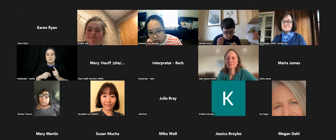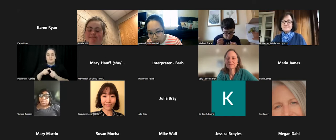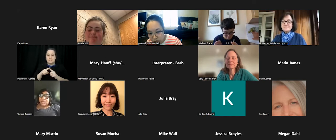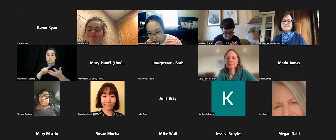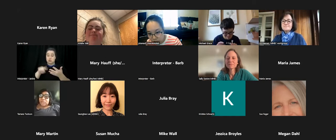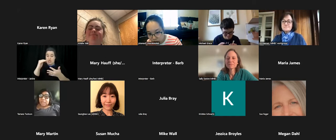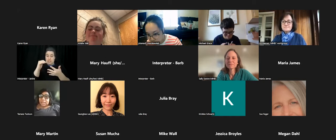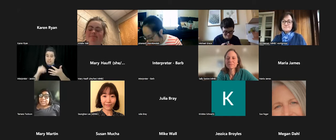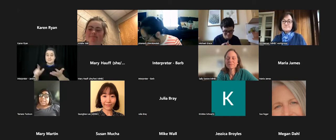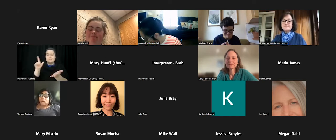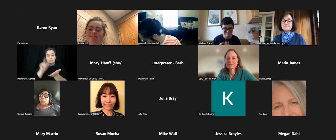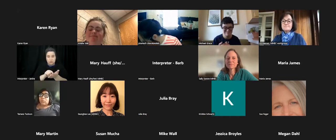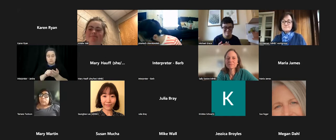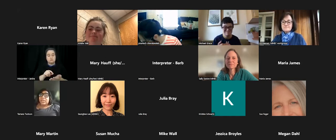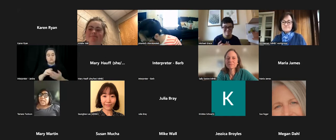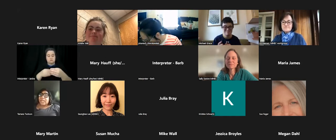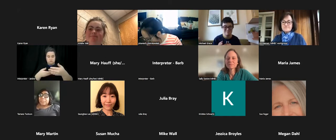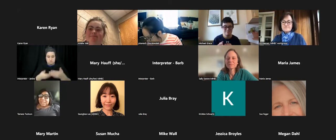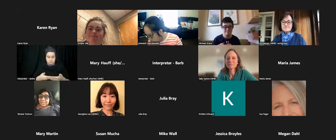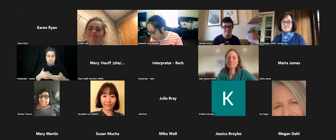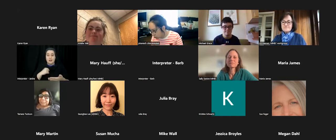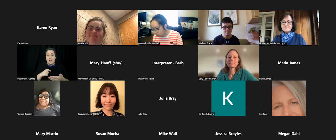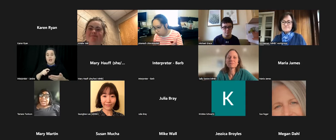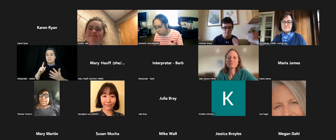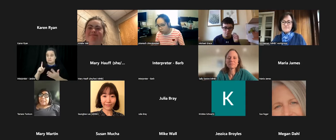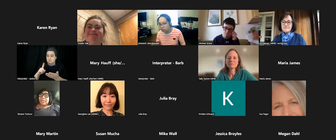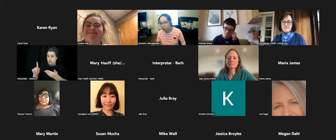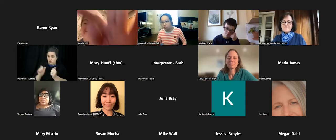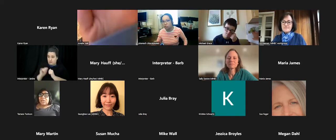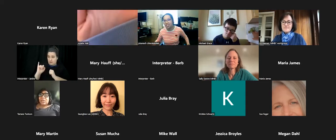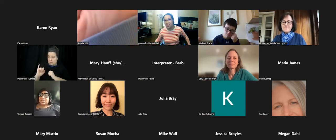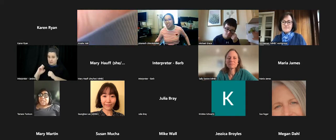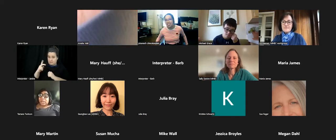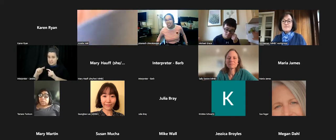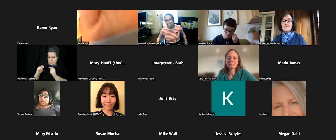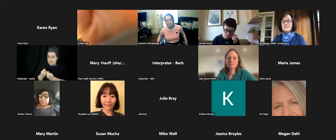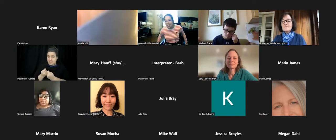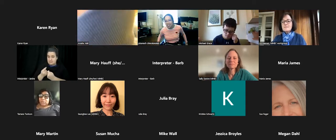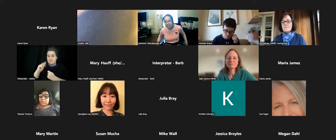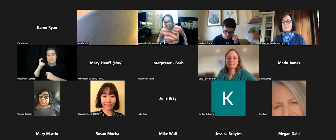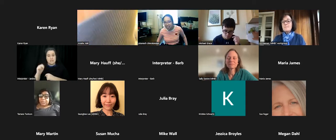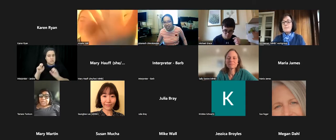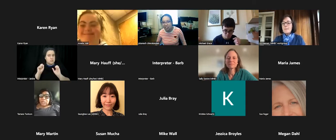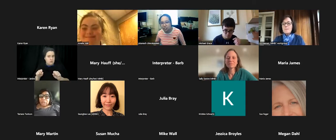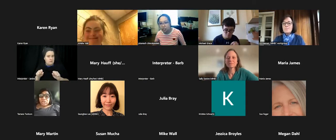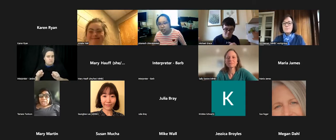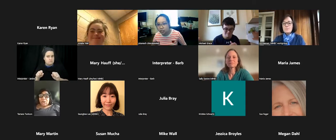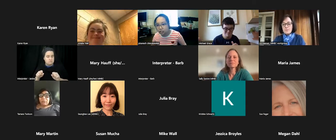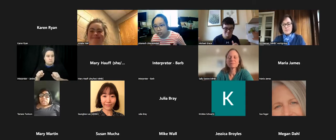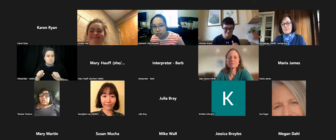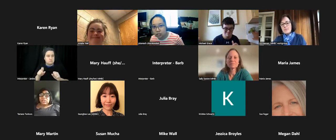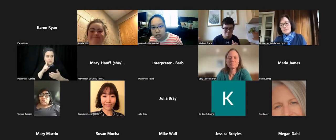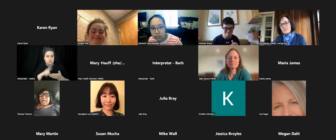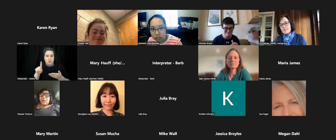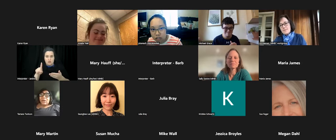checklist, print off the checklist and go over it with the IEP team and let them come. And that way you can check off